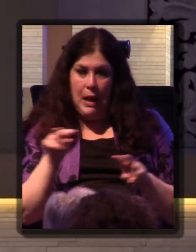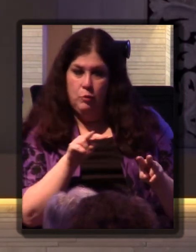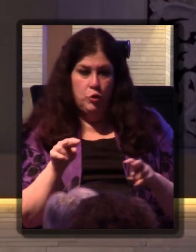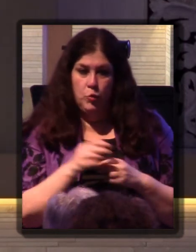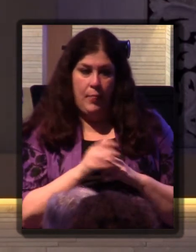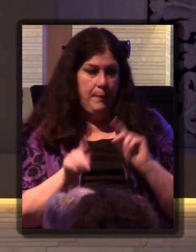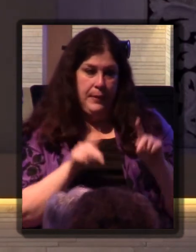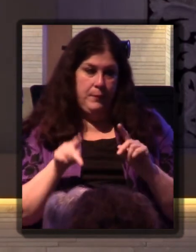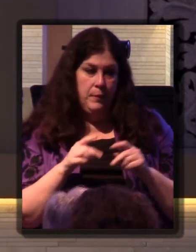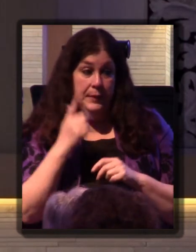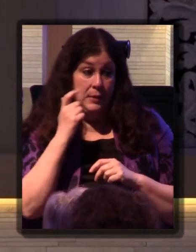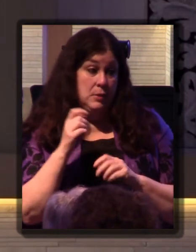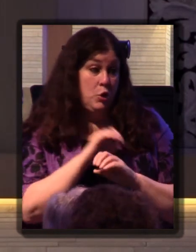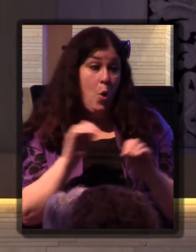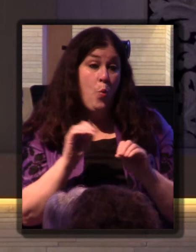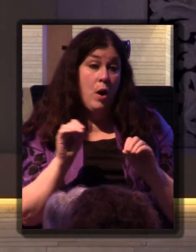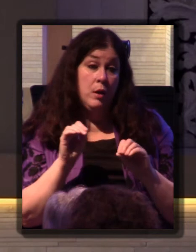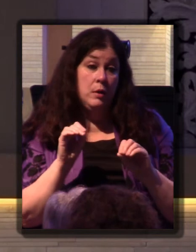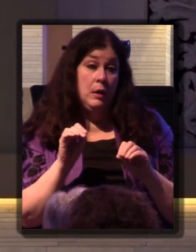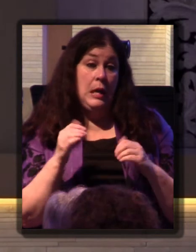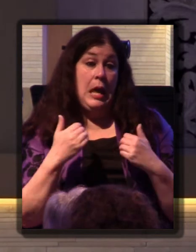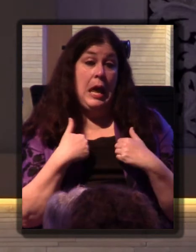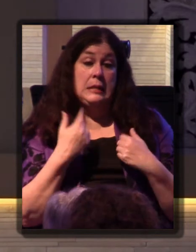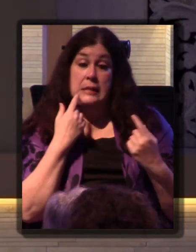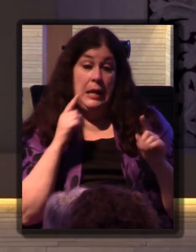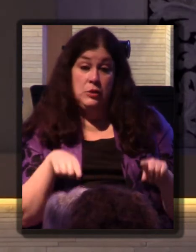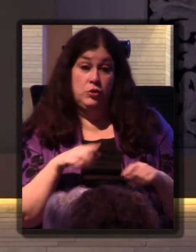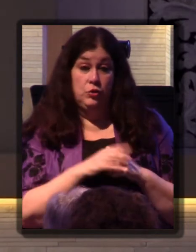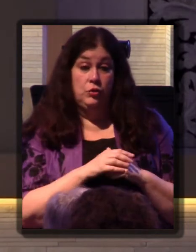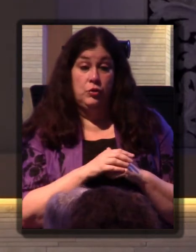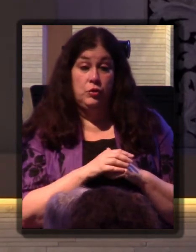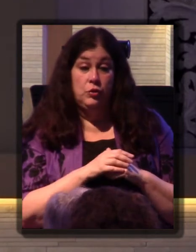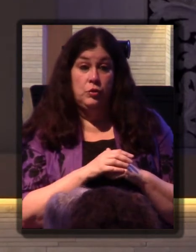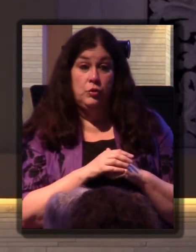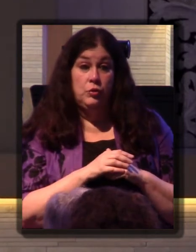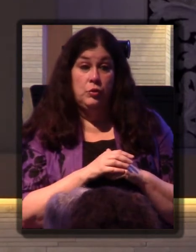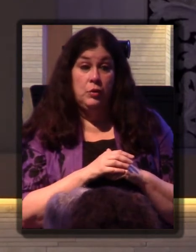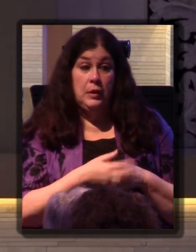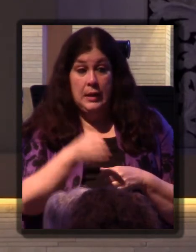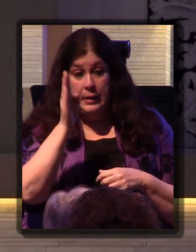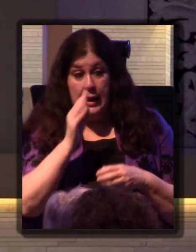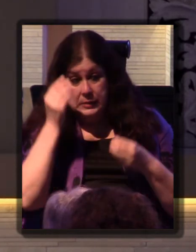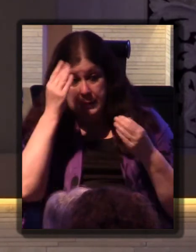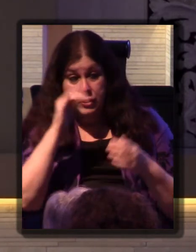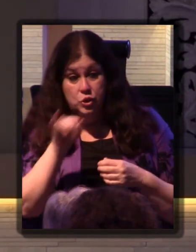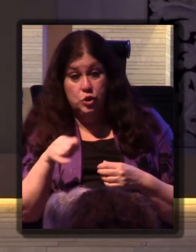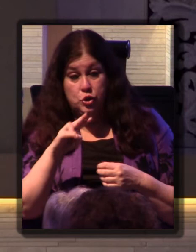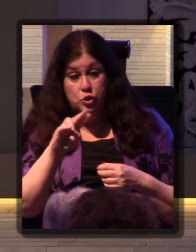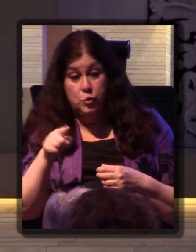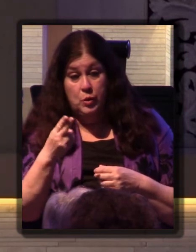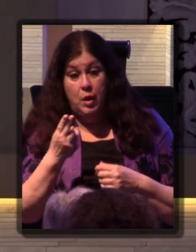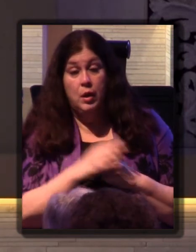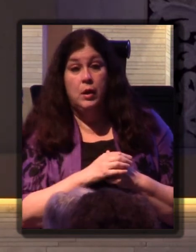to not look around you at the people around you, because no one has the answer. Now, God's